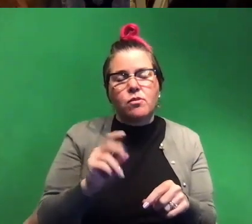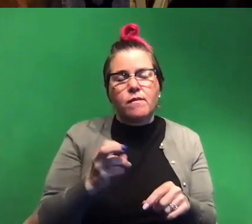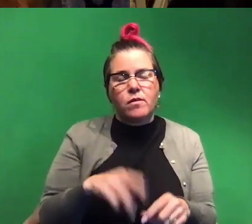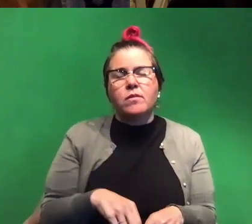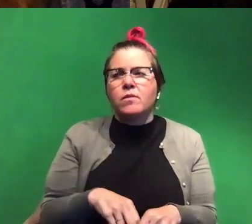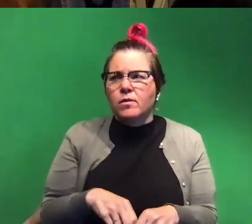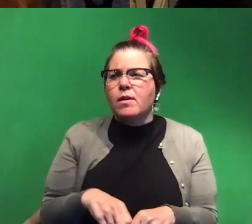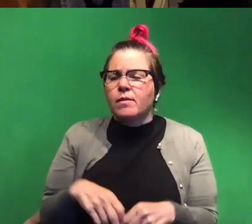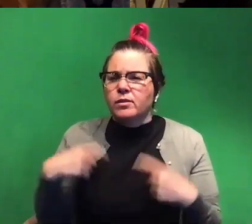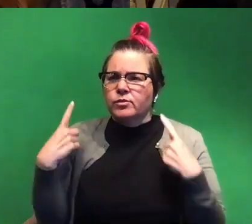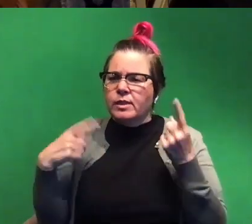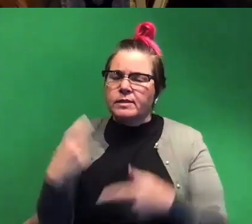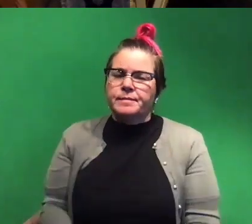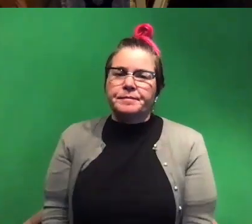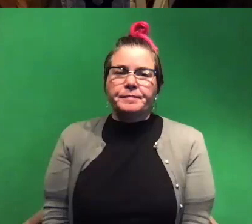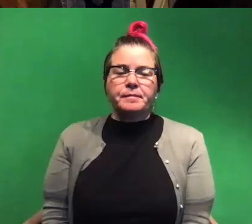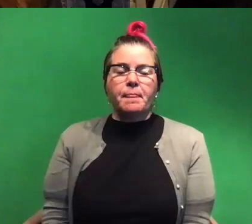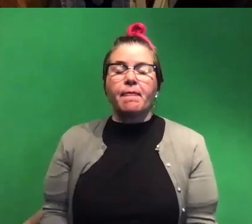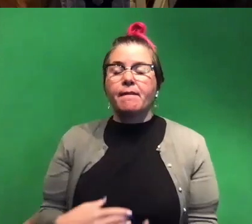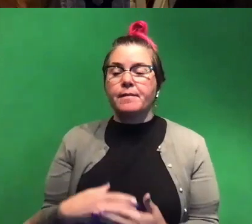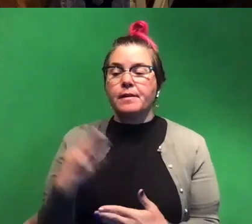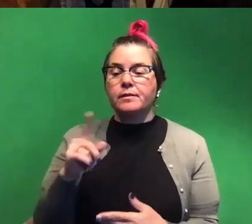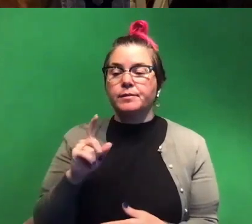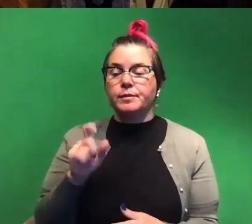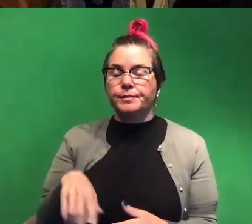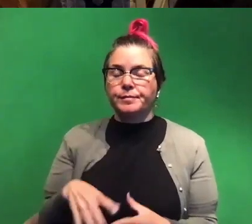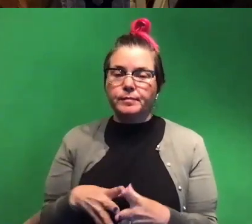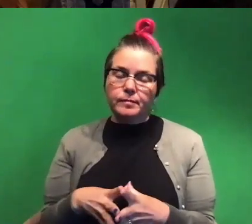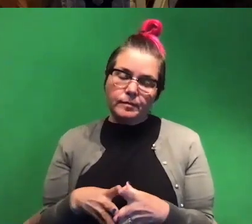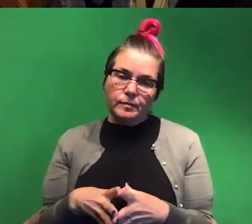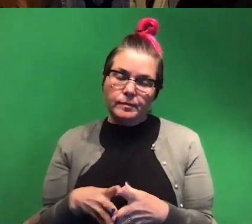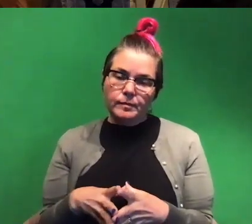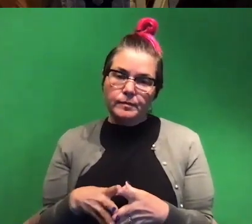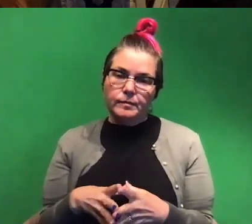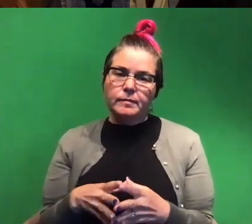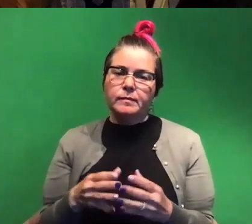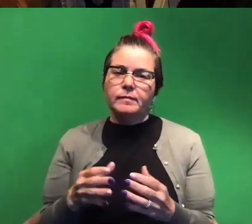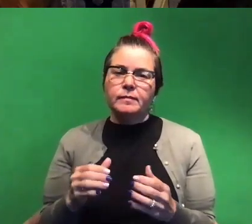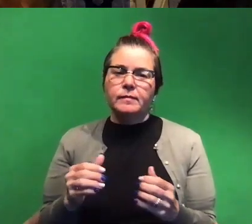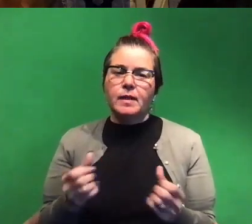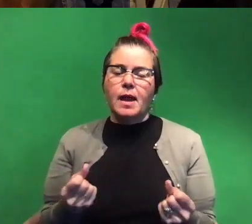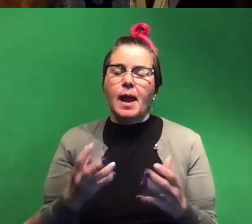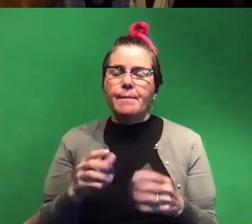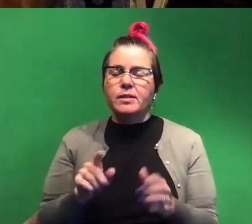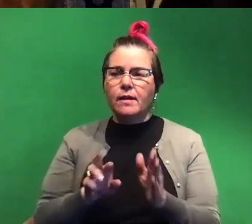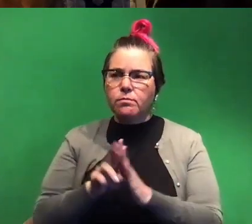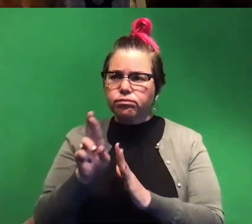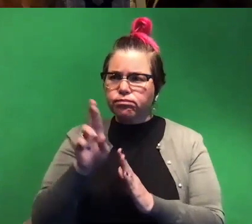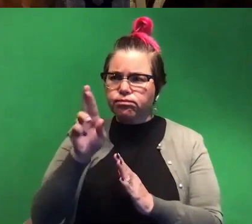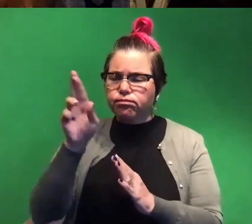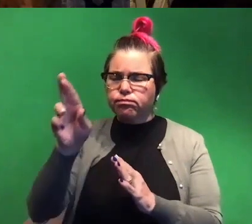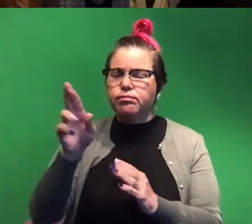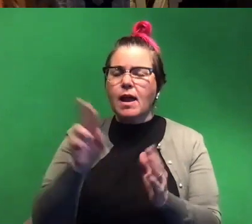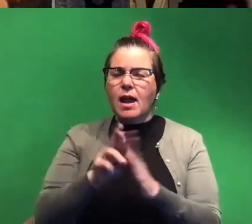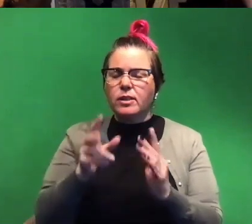wild. The next question is, how much of the flight do astronauts in the ship actually have to control as